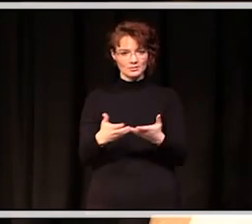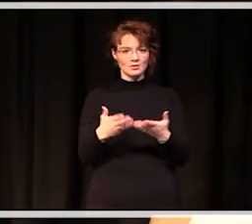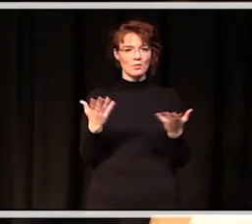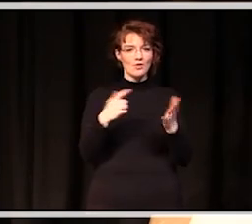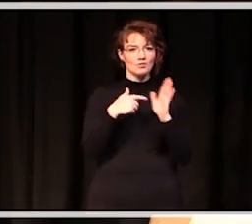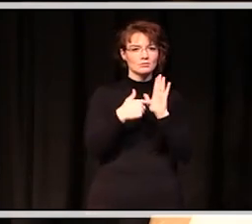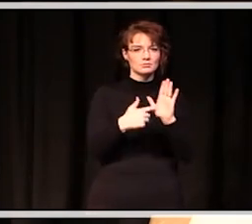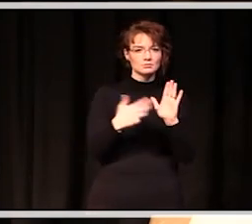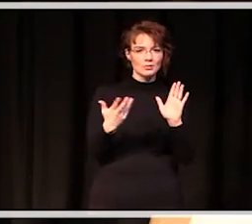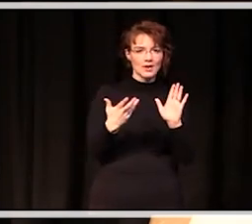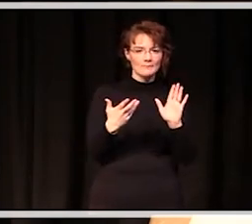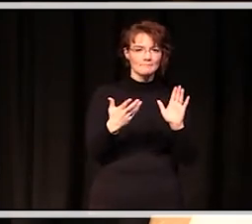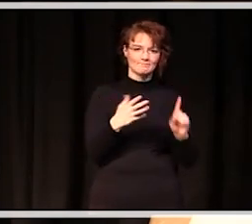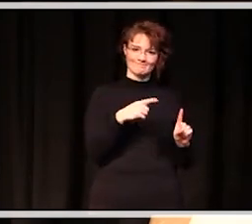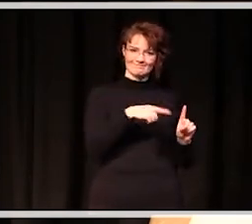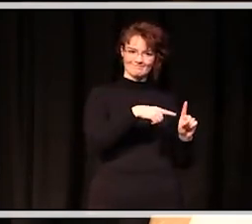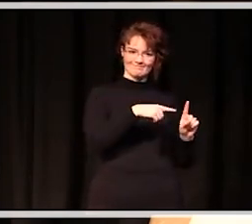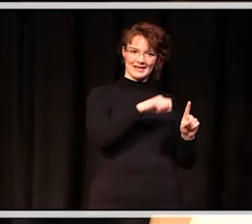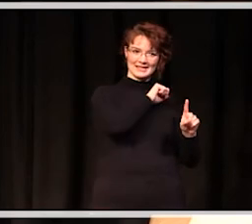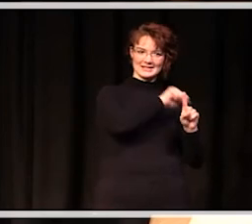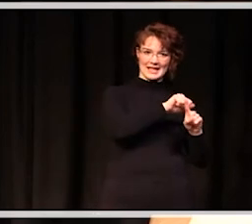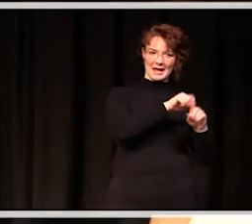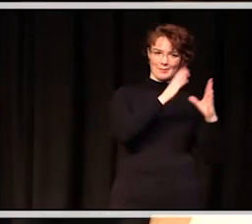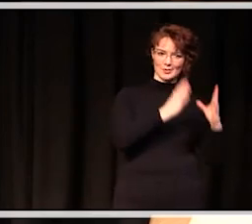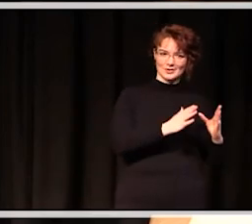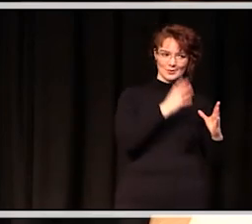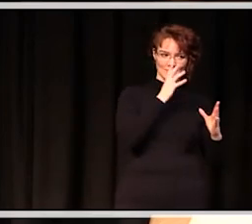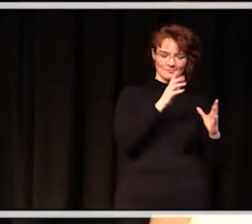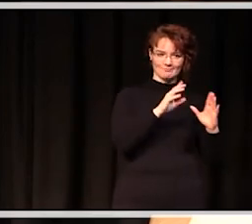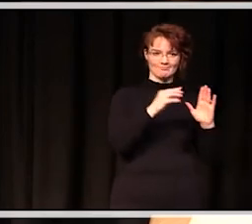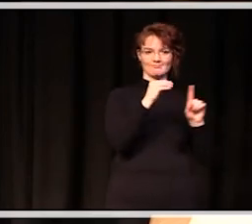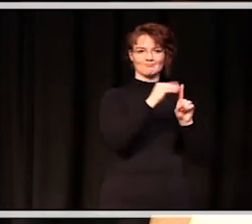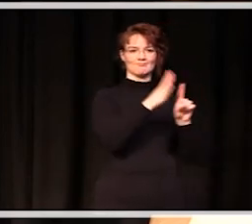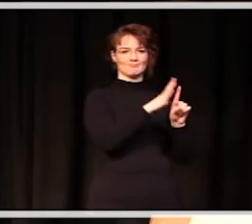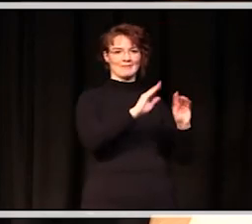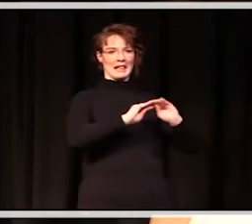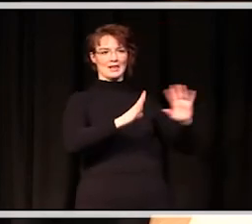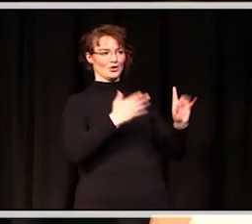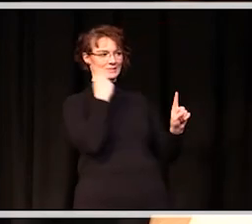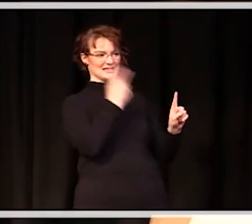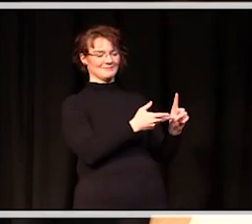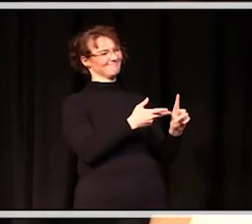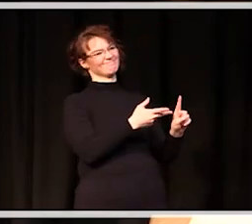exposed. And there'd be an awakening like no other.